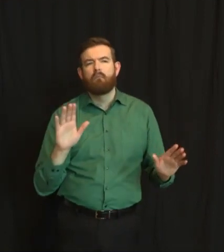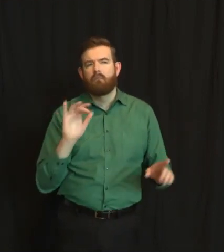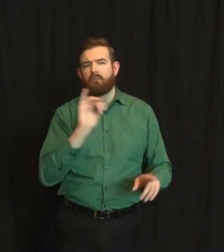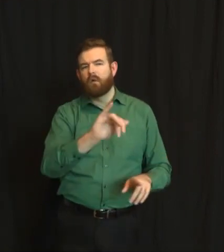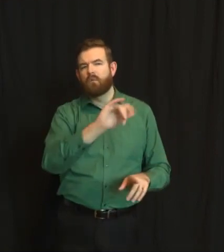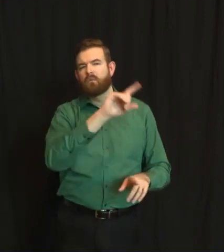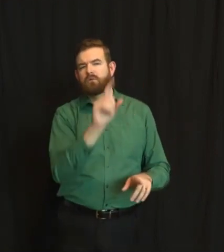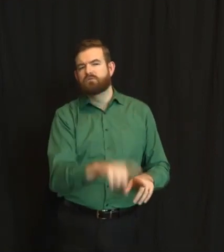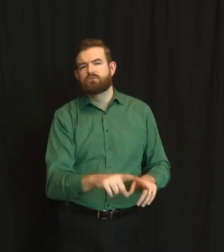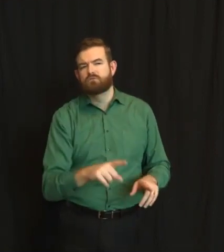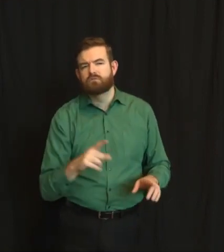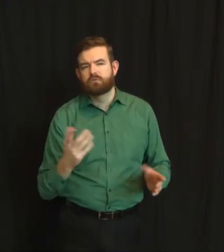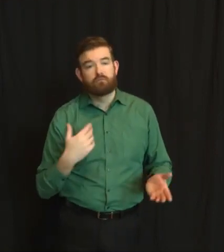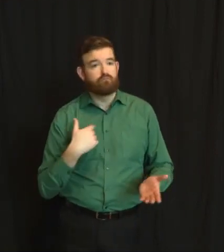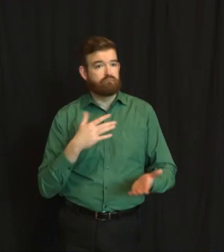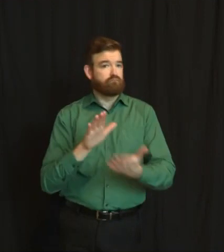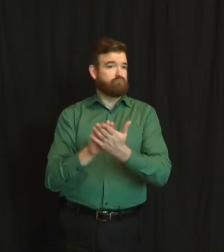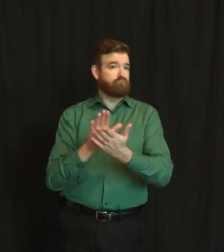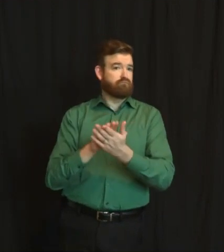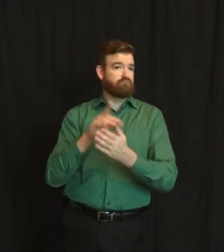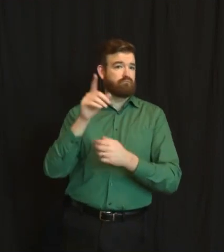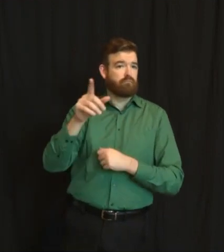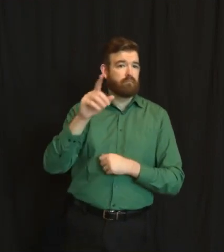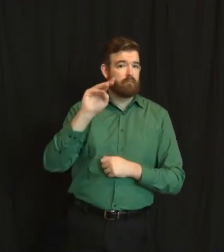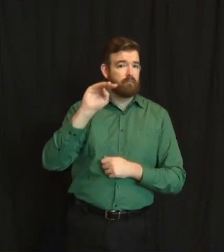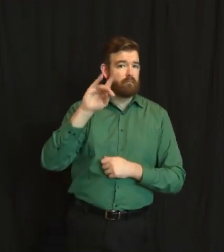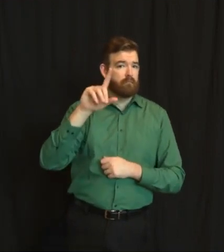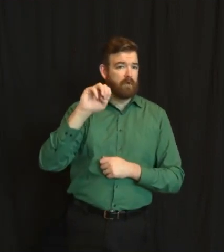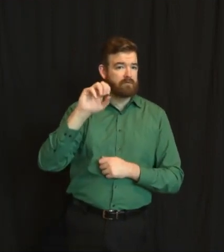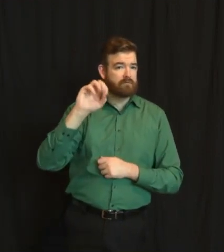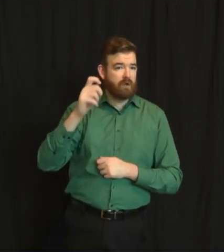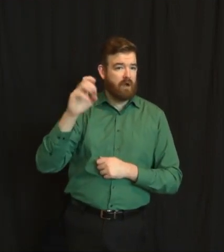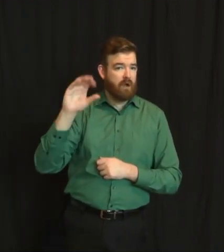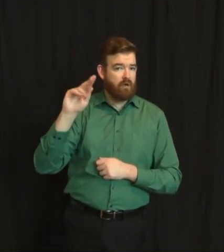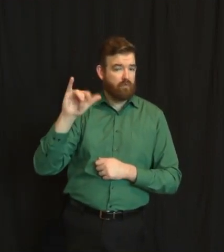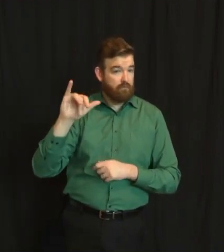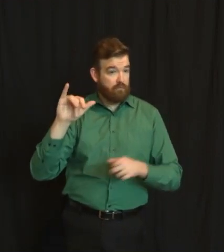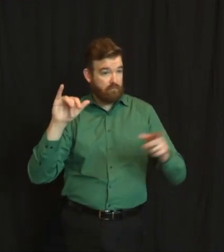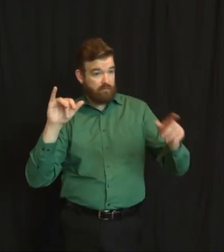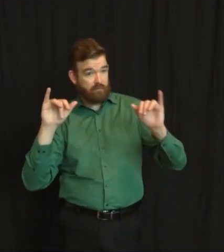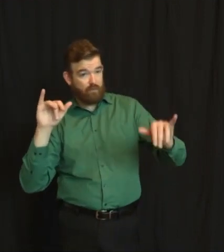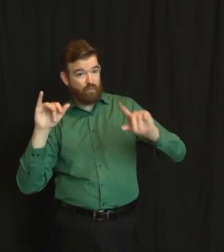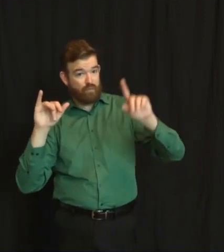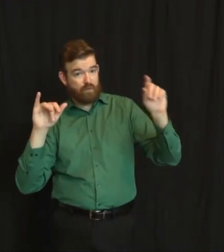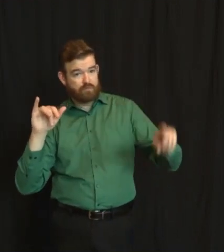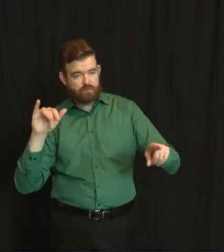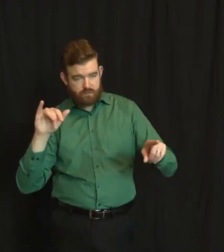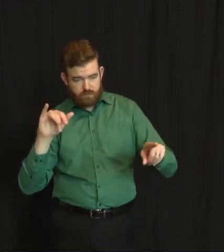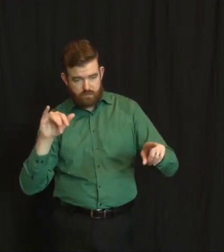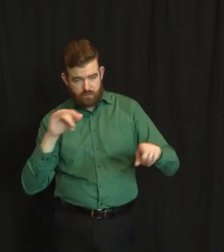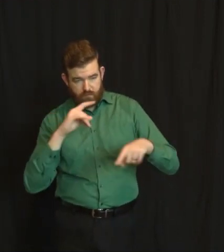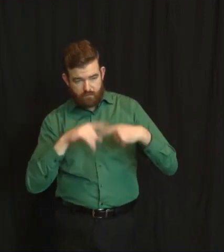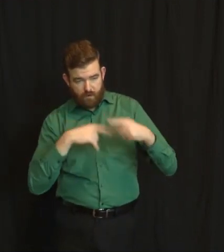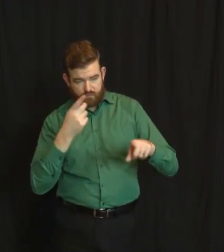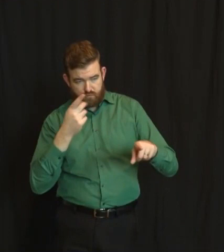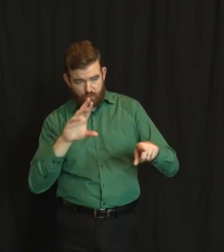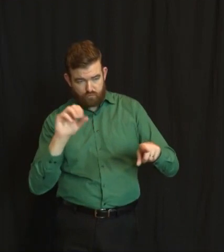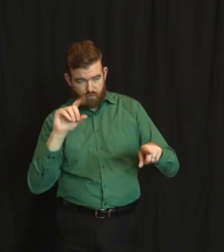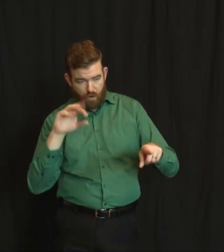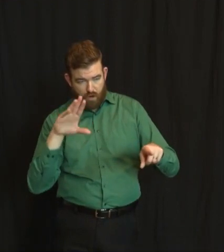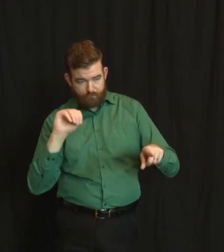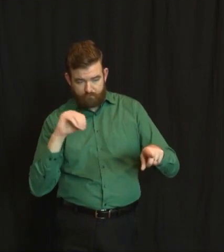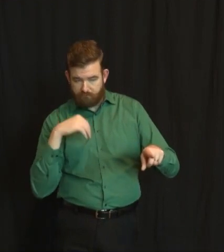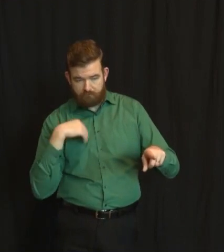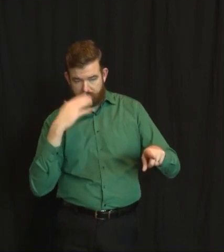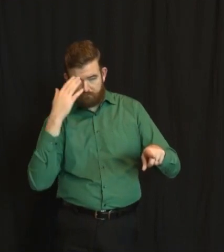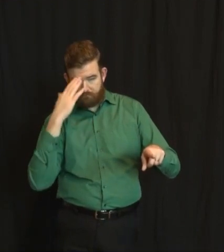to give a shout out to Middlesex County, but can we come back to that question, Mahan? The no interviews on the prisoners, who came up with that? Somebody before